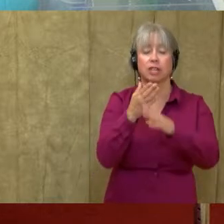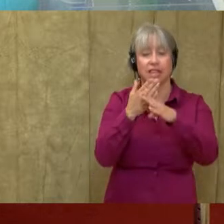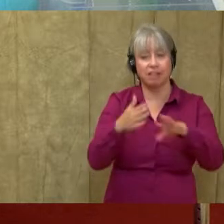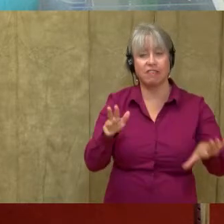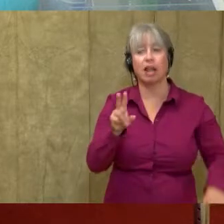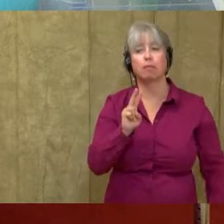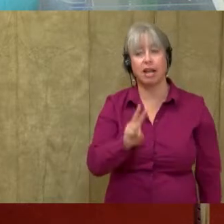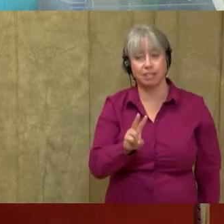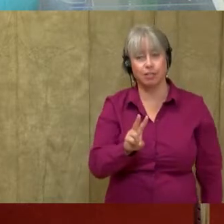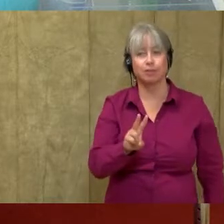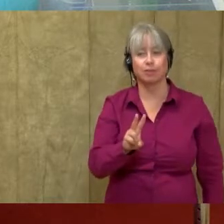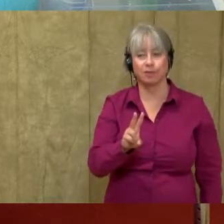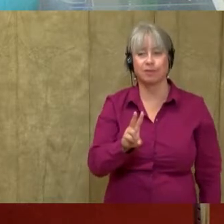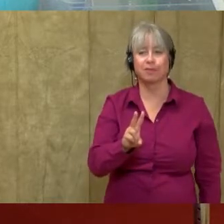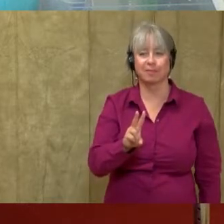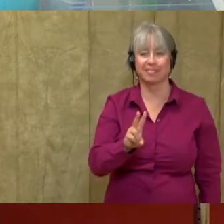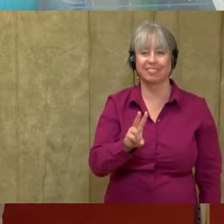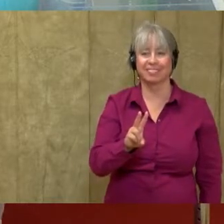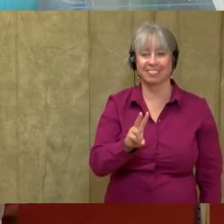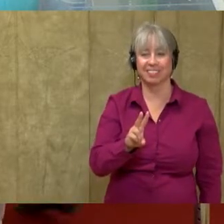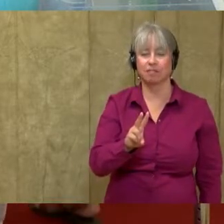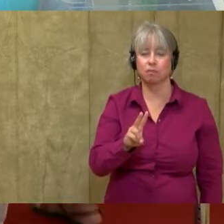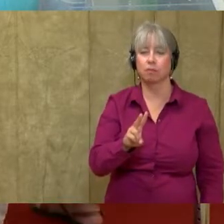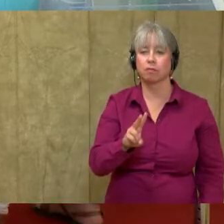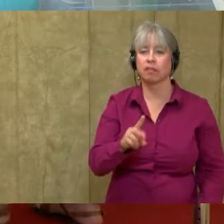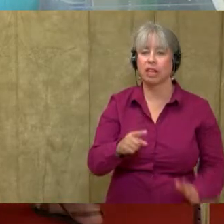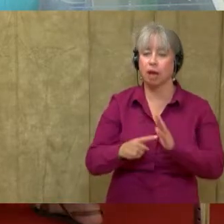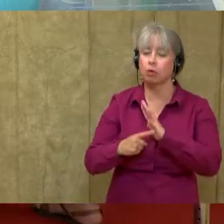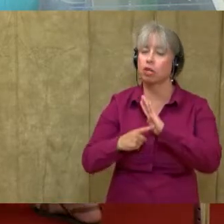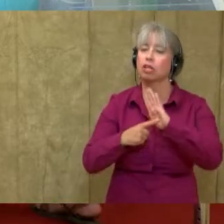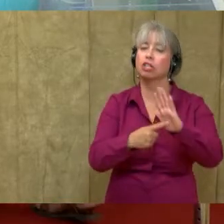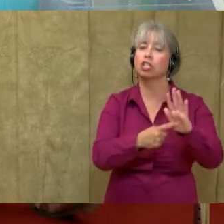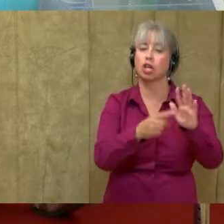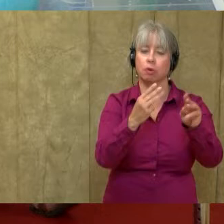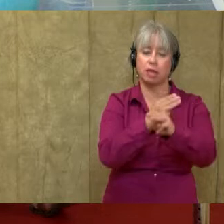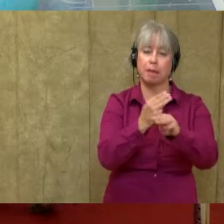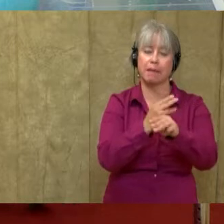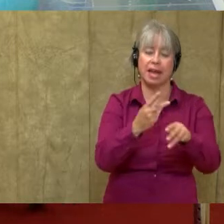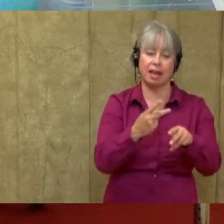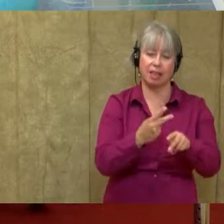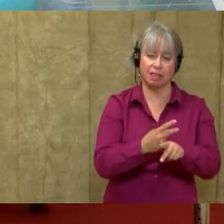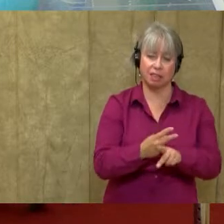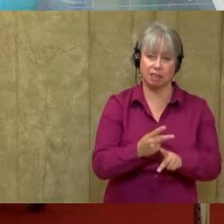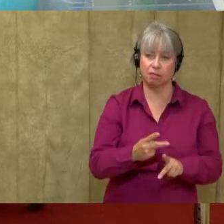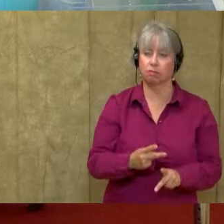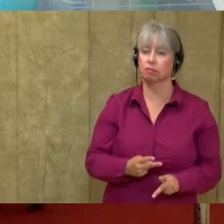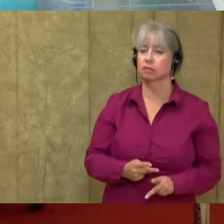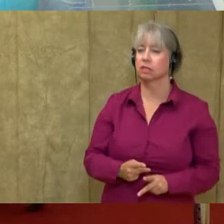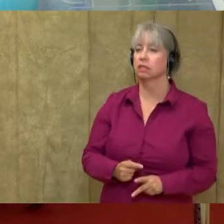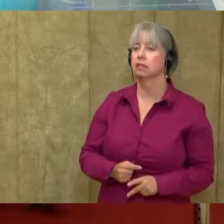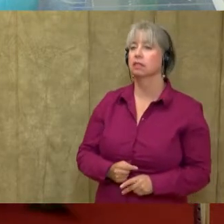2. That's right. So if we do that, I'm going to show you this math here. Let's go to our board.